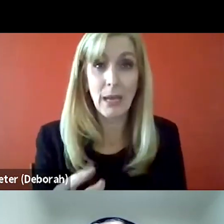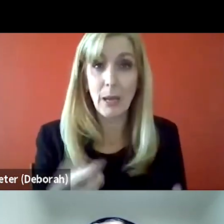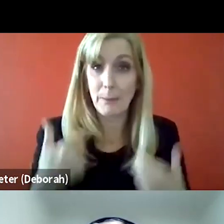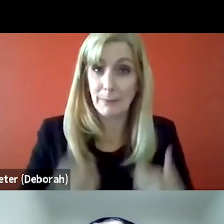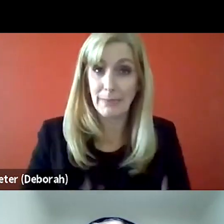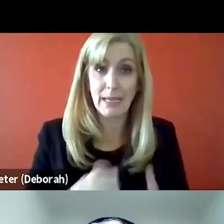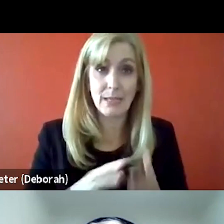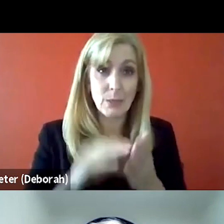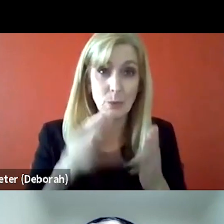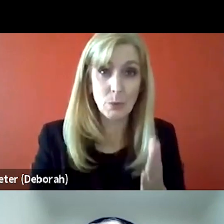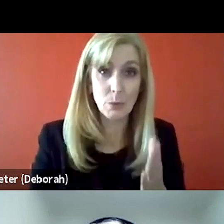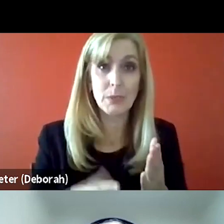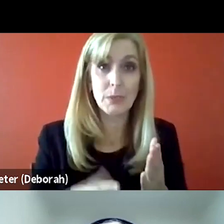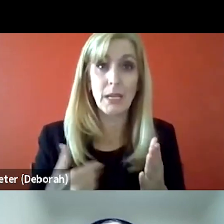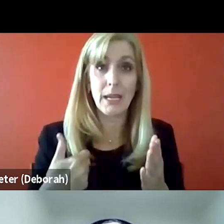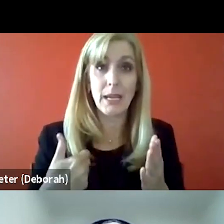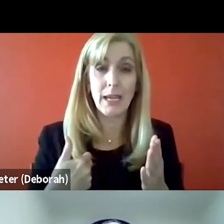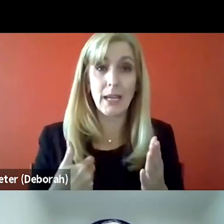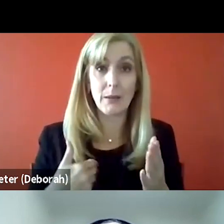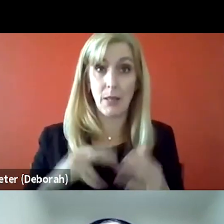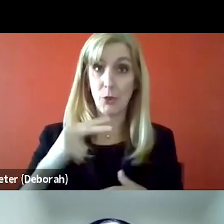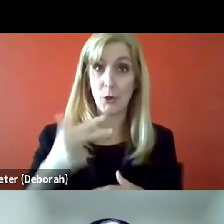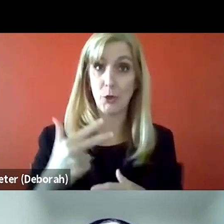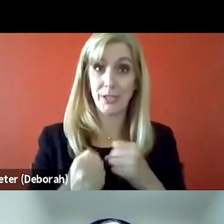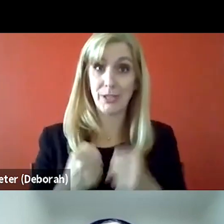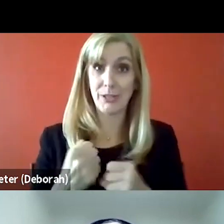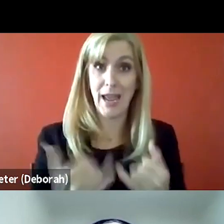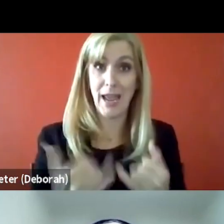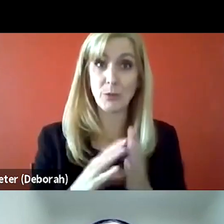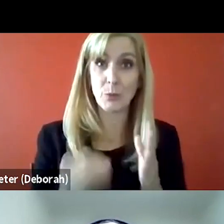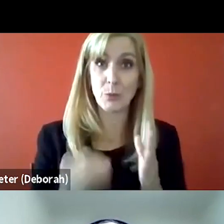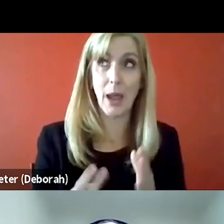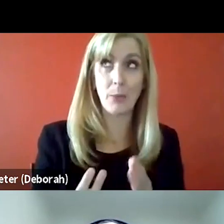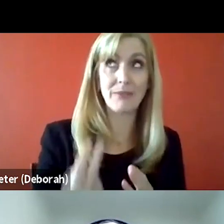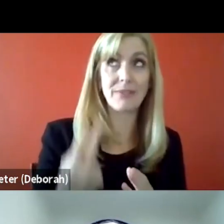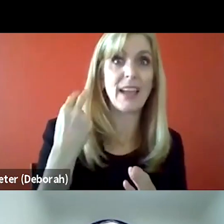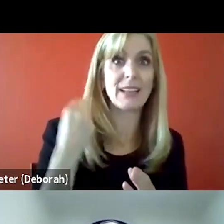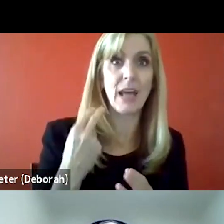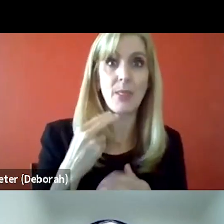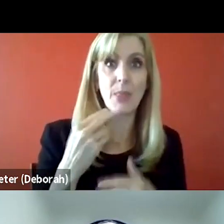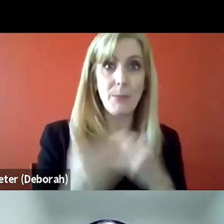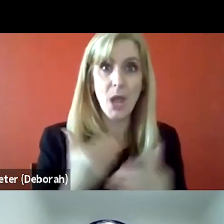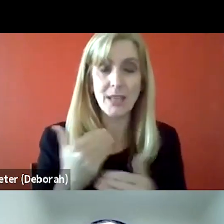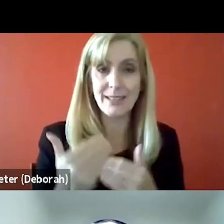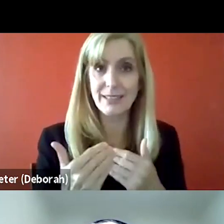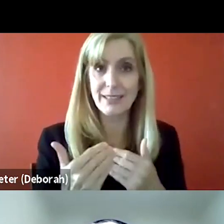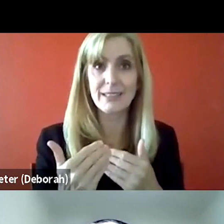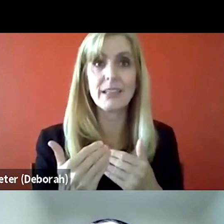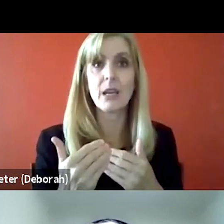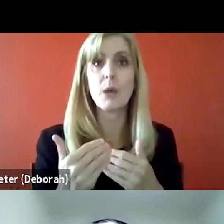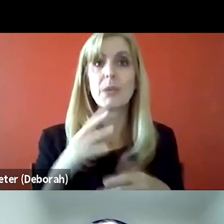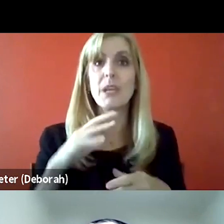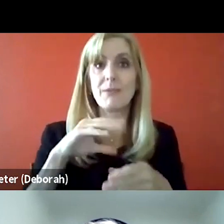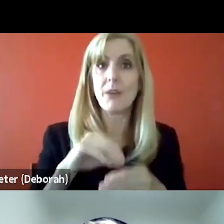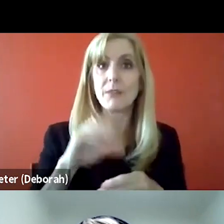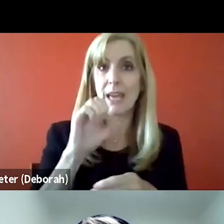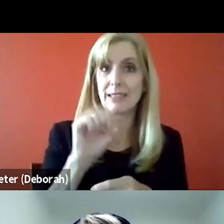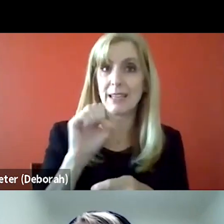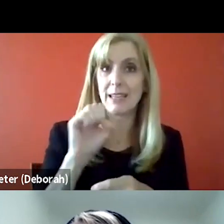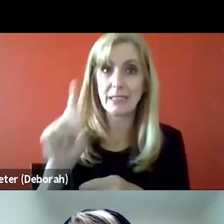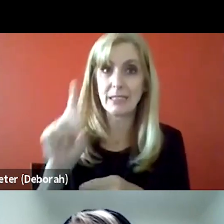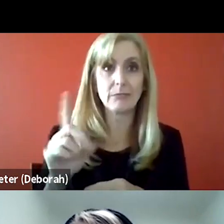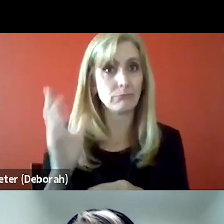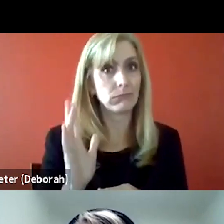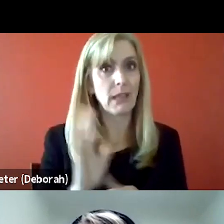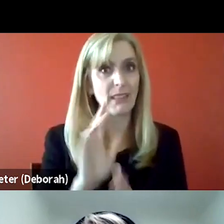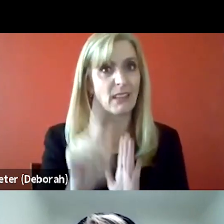student and me being a third year now, I can reflect on the whole process with me being a part of SSD at the time. It was pretty